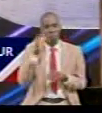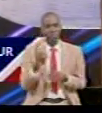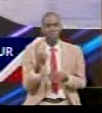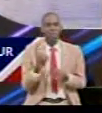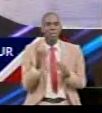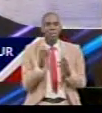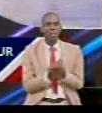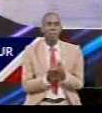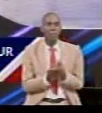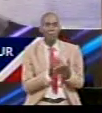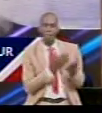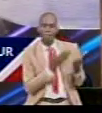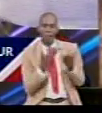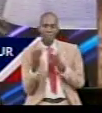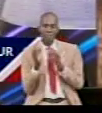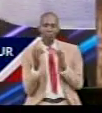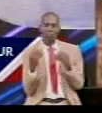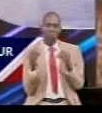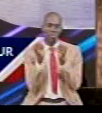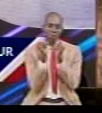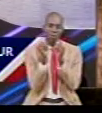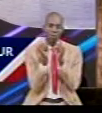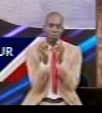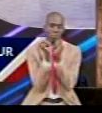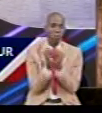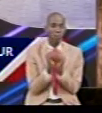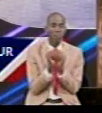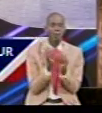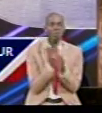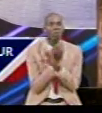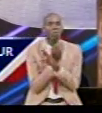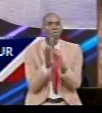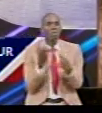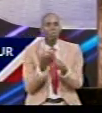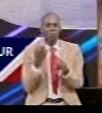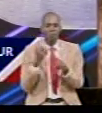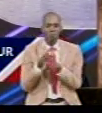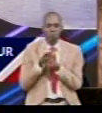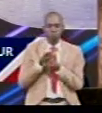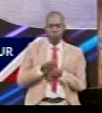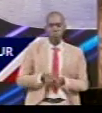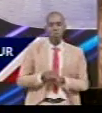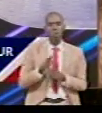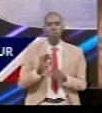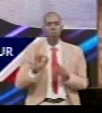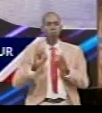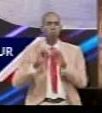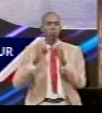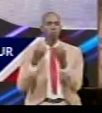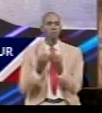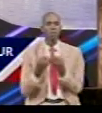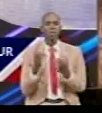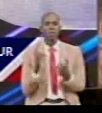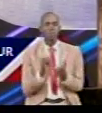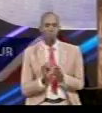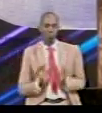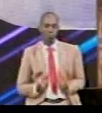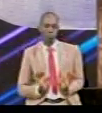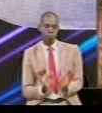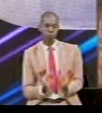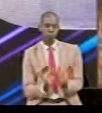brings its near, freedom from the pressure of society that, you know, pushes